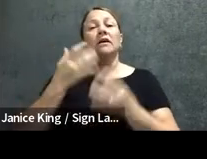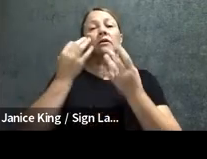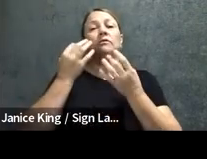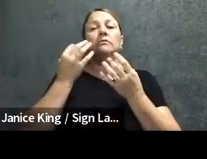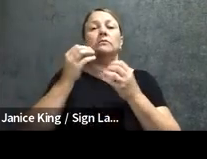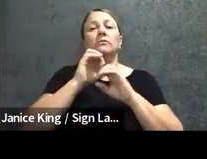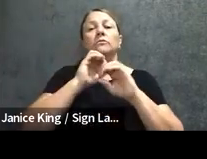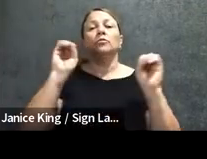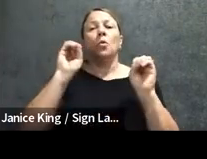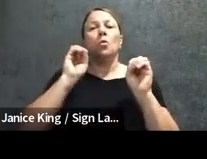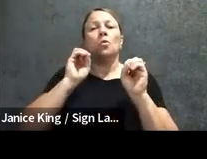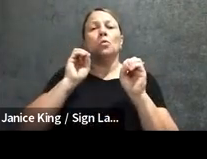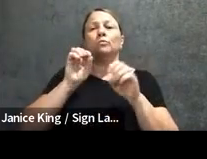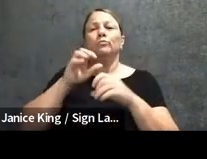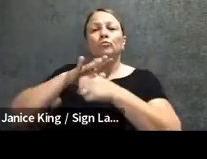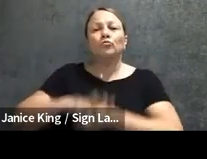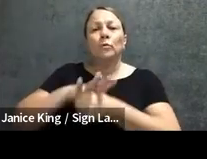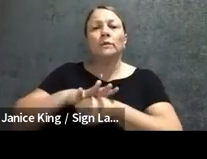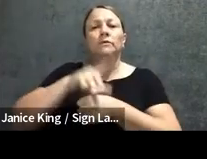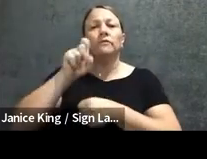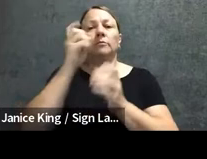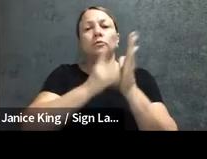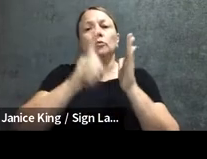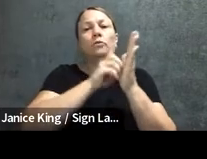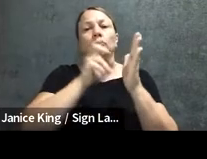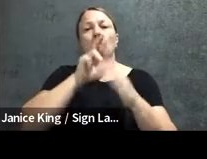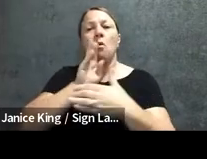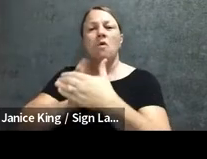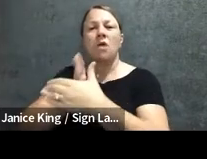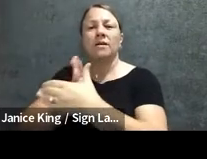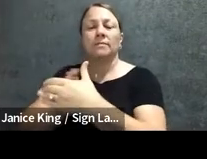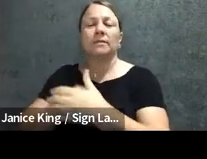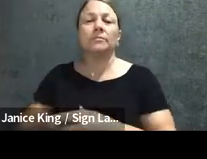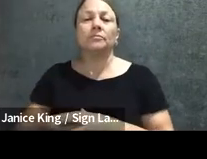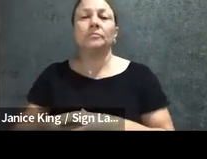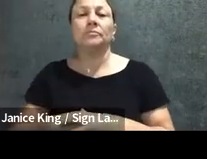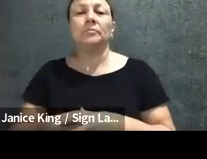harassment, or for that matter, retaliation. Next.